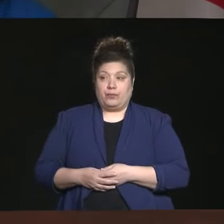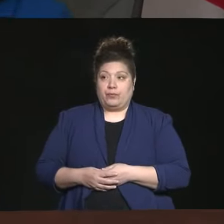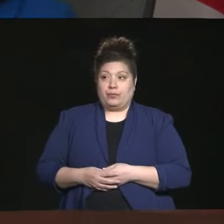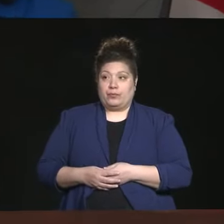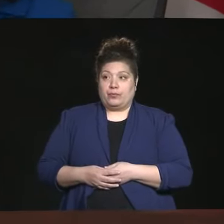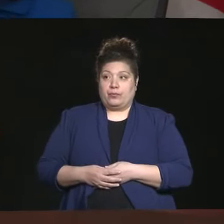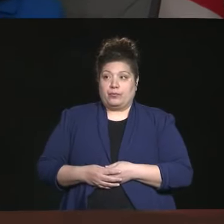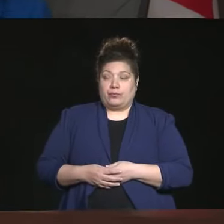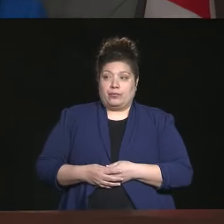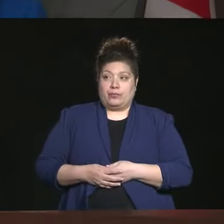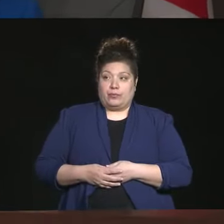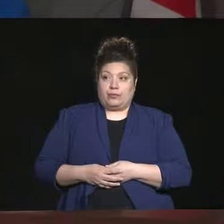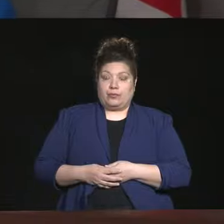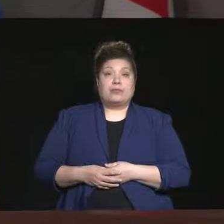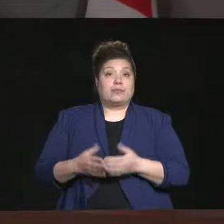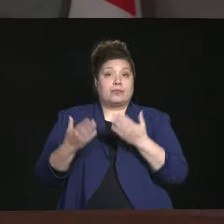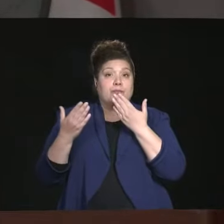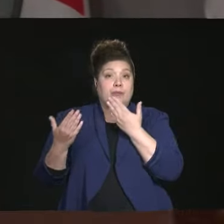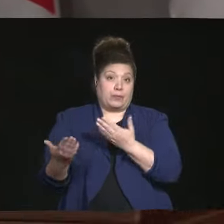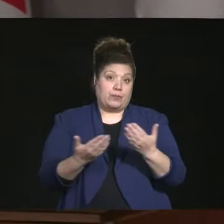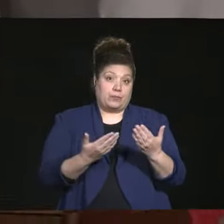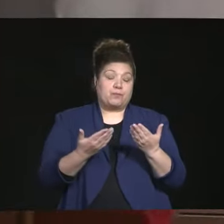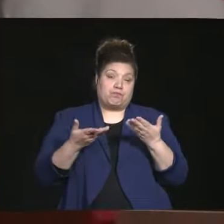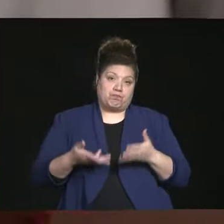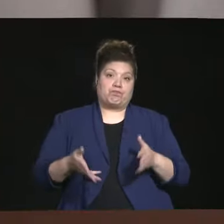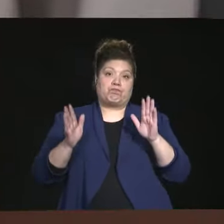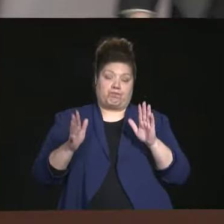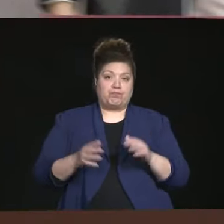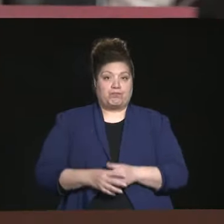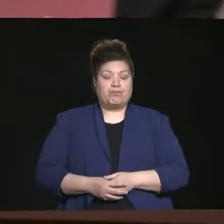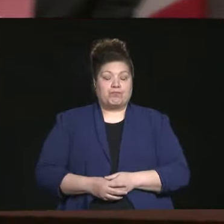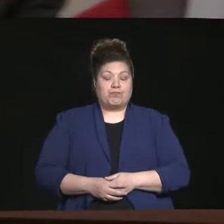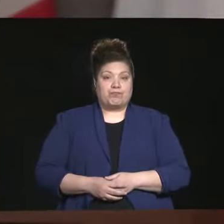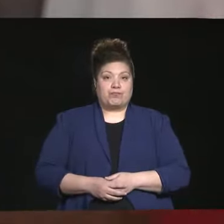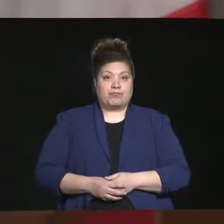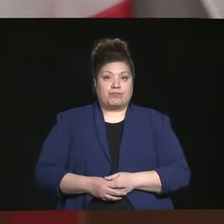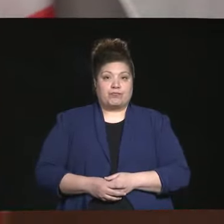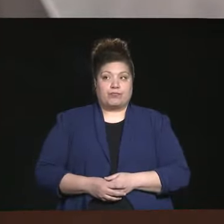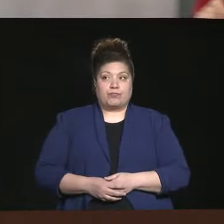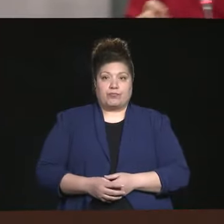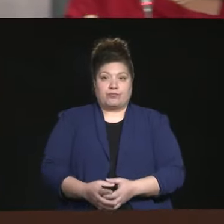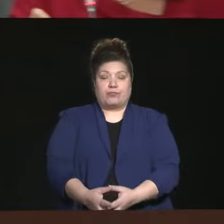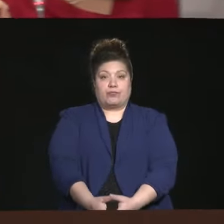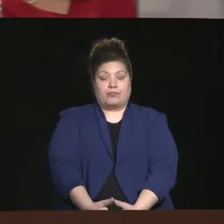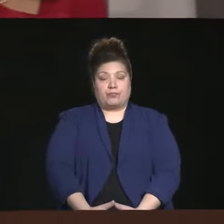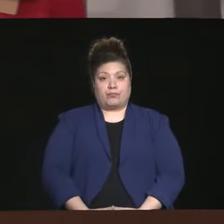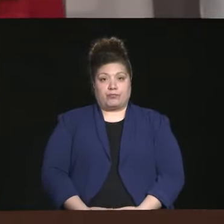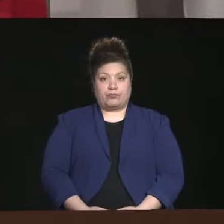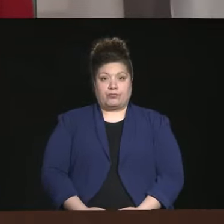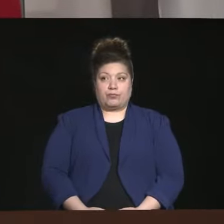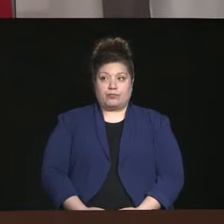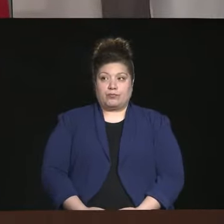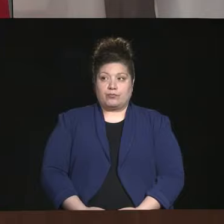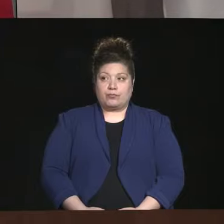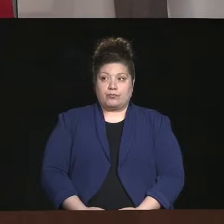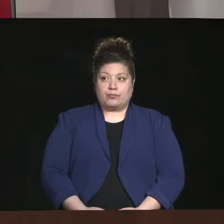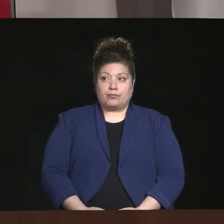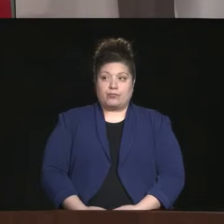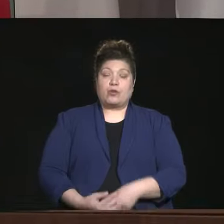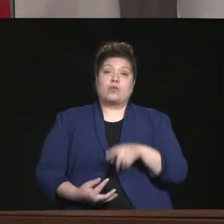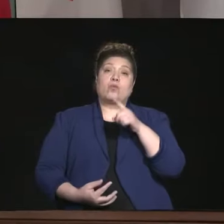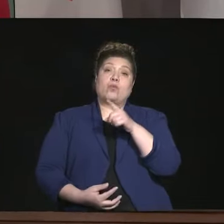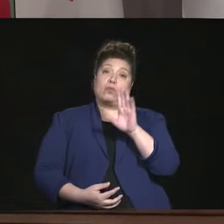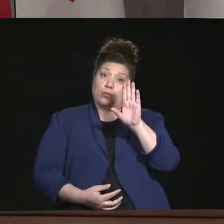everybody. Je peux ajouter une chose, si je peux, concernant le Québec et la pénurie des masques,